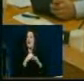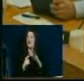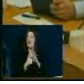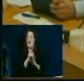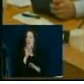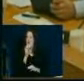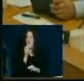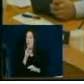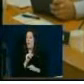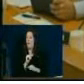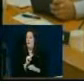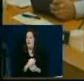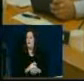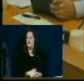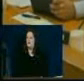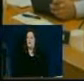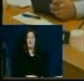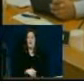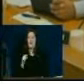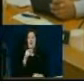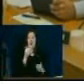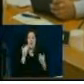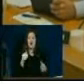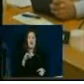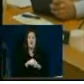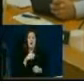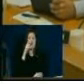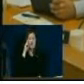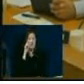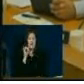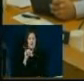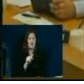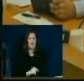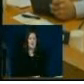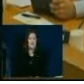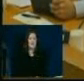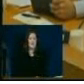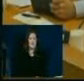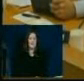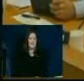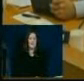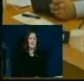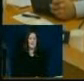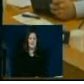form. And they went ahead and voted for it. And